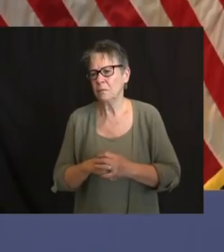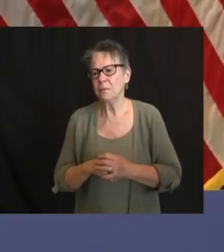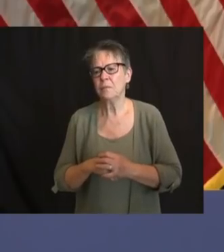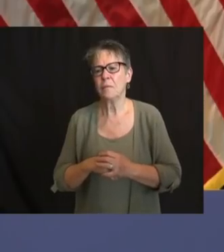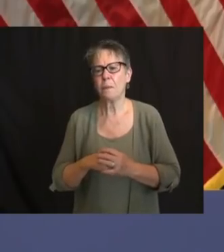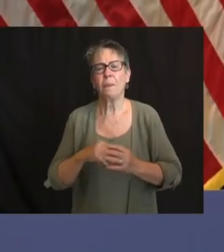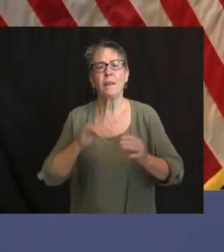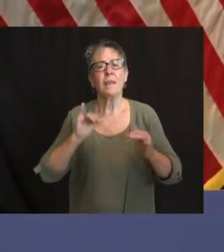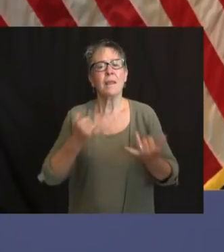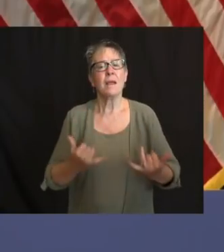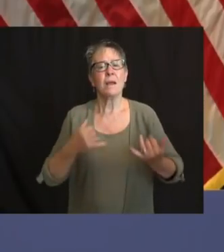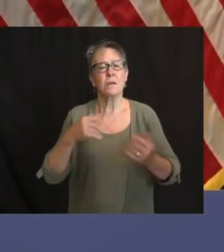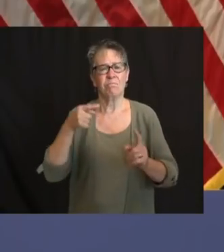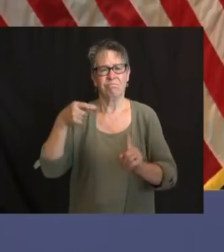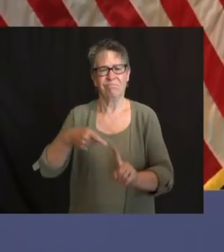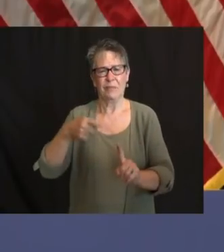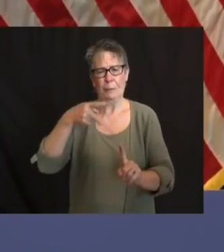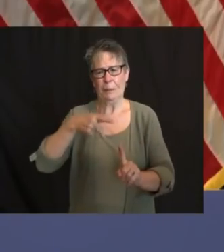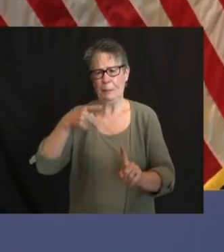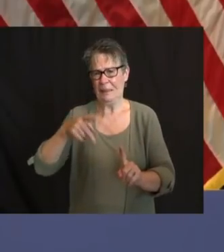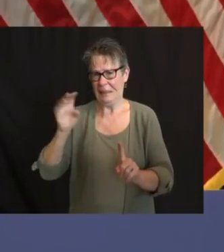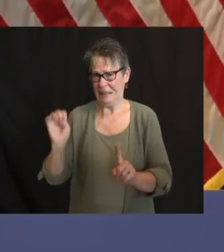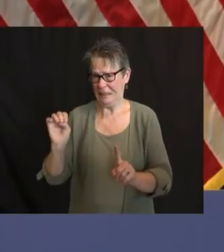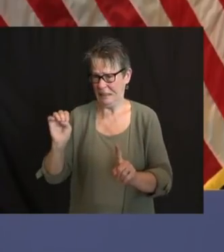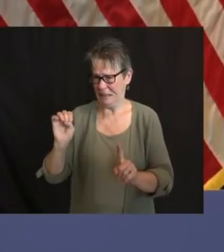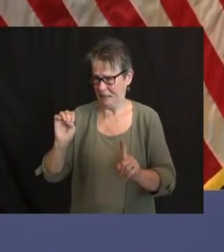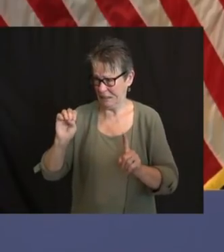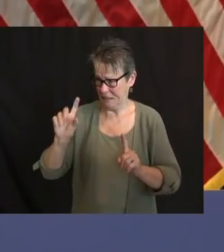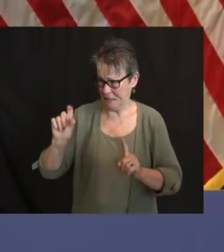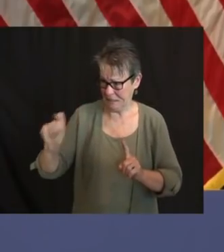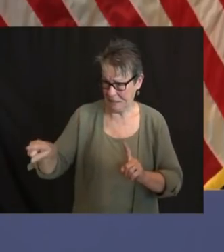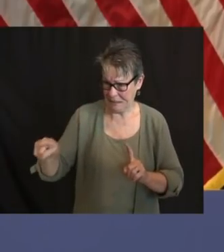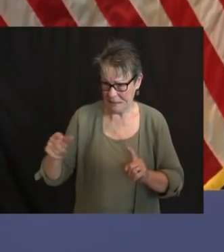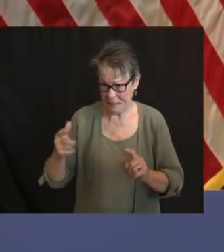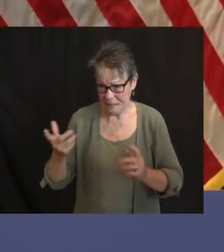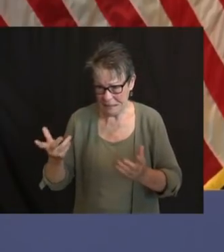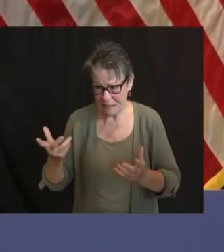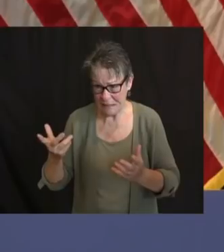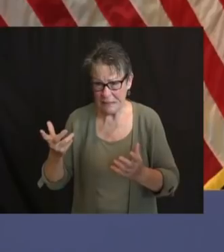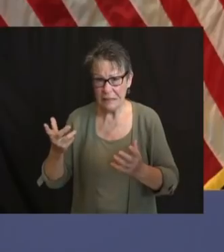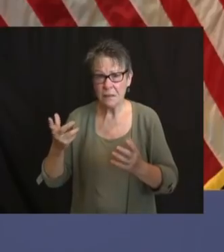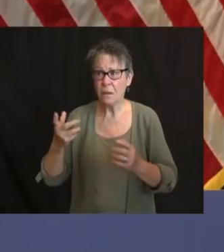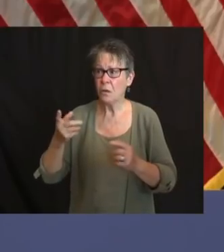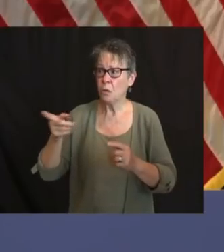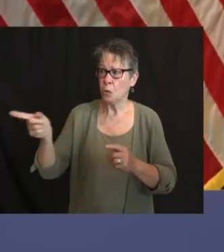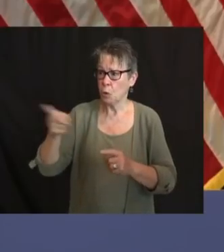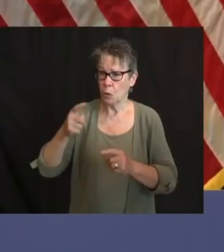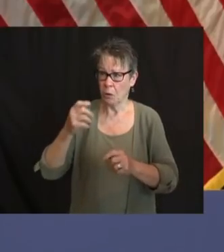distributed immediately, or is some being stashed for an expected second wave? Thanks.